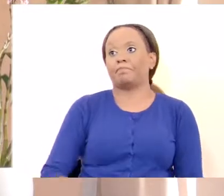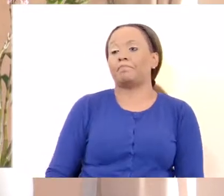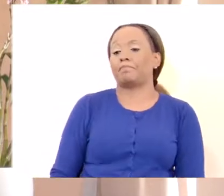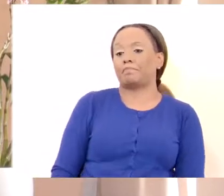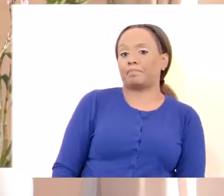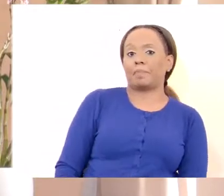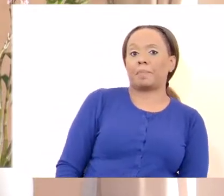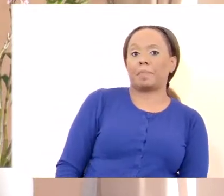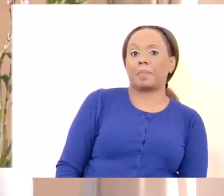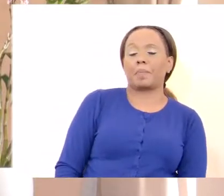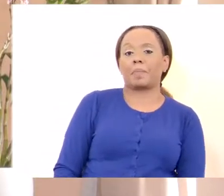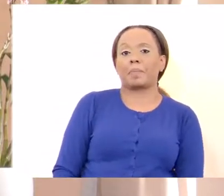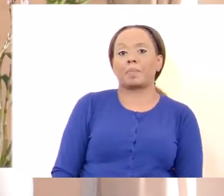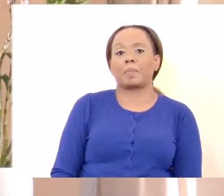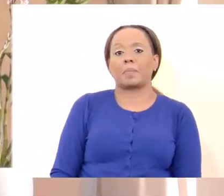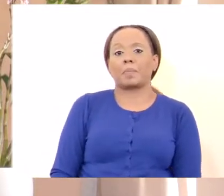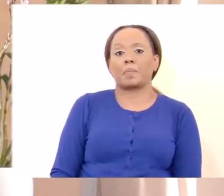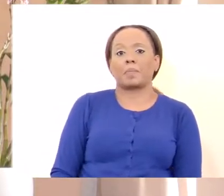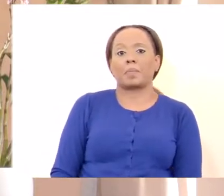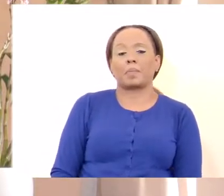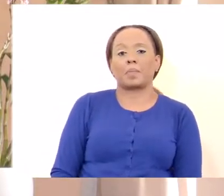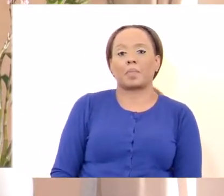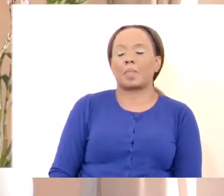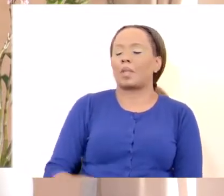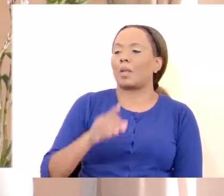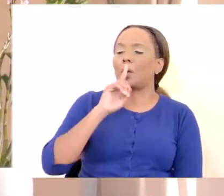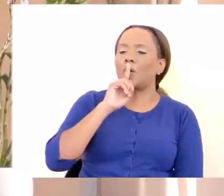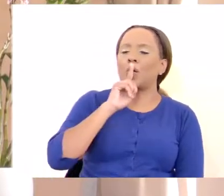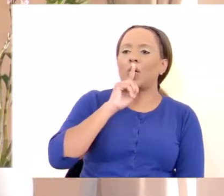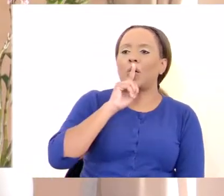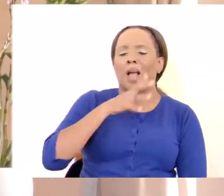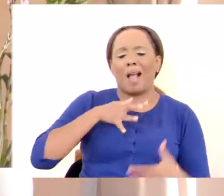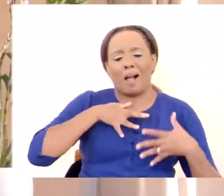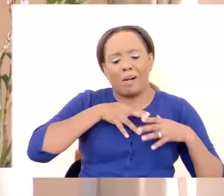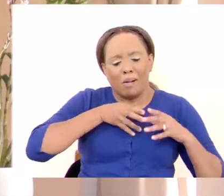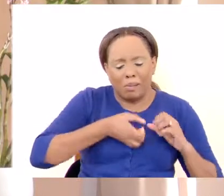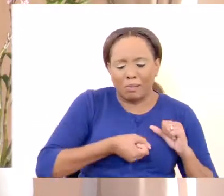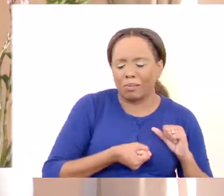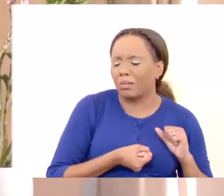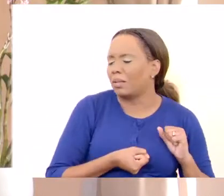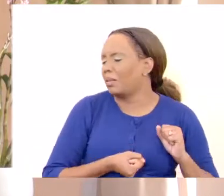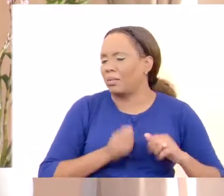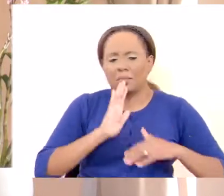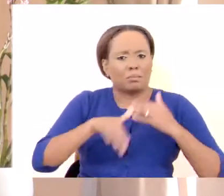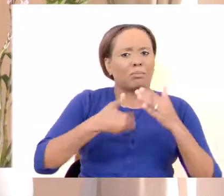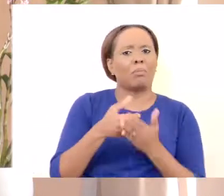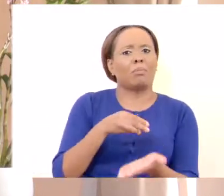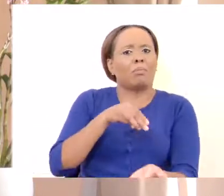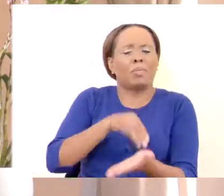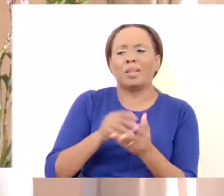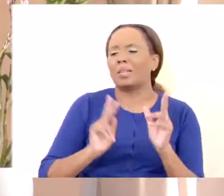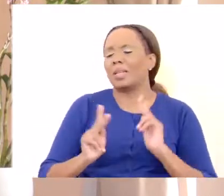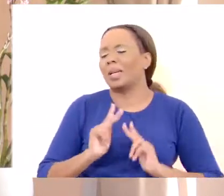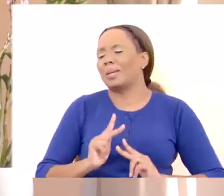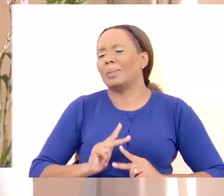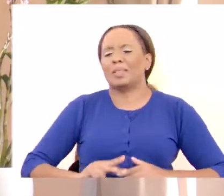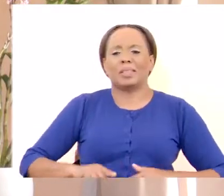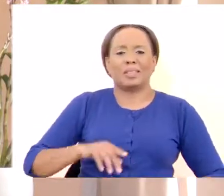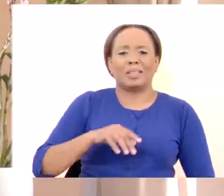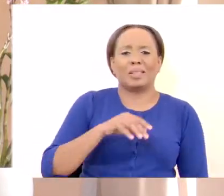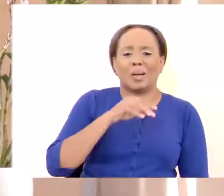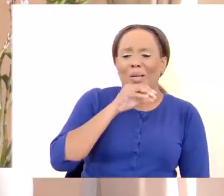it to say that this matter was very traumatic for all medical and other personnel